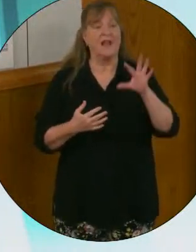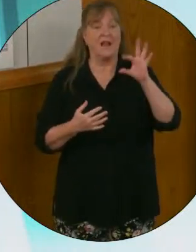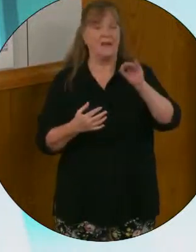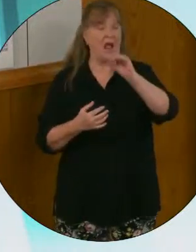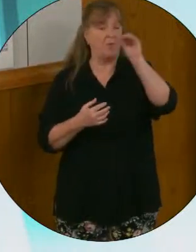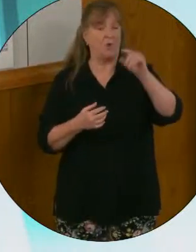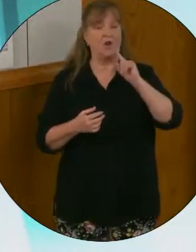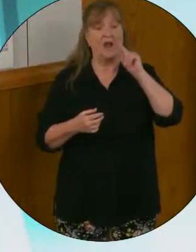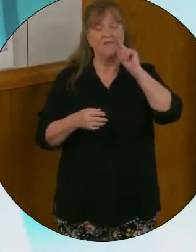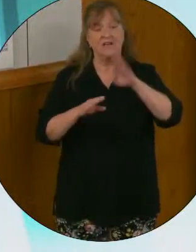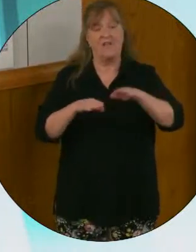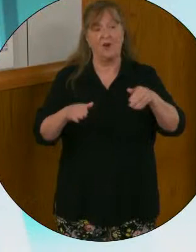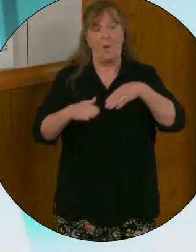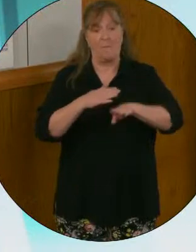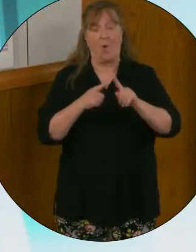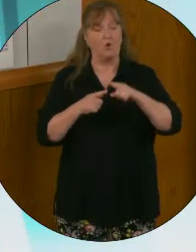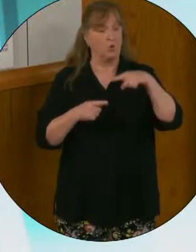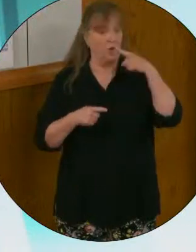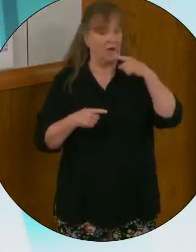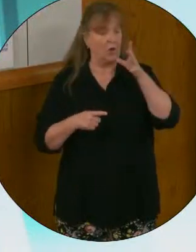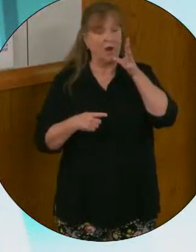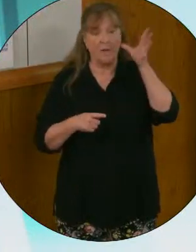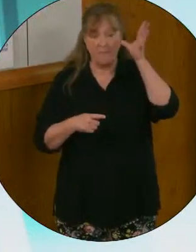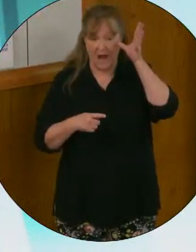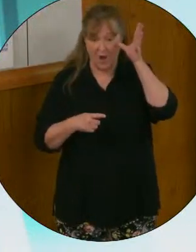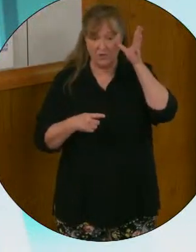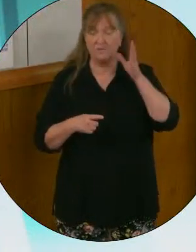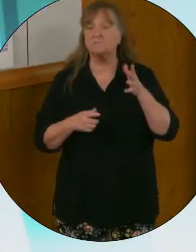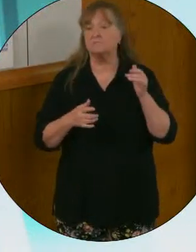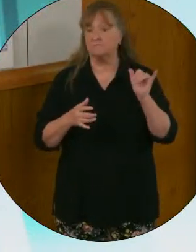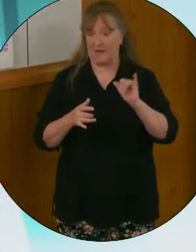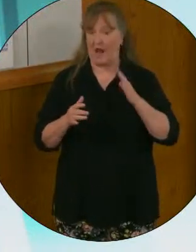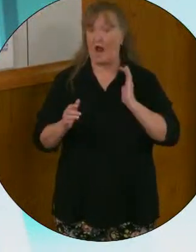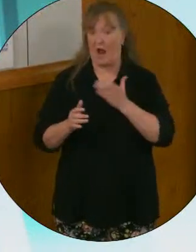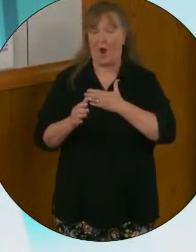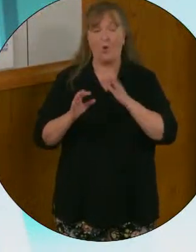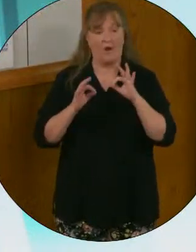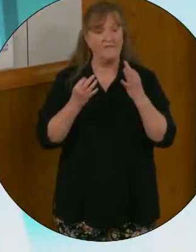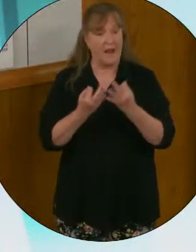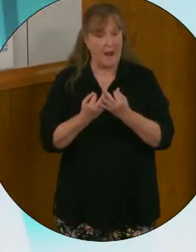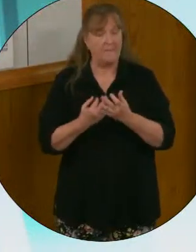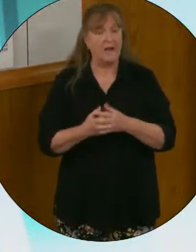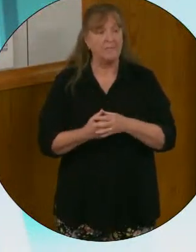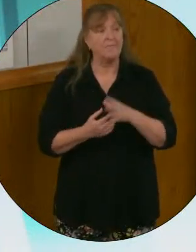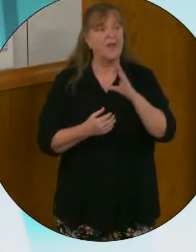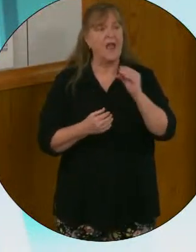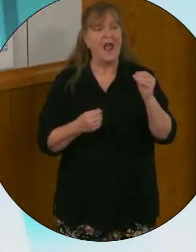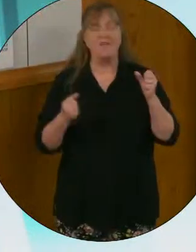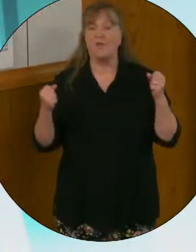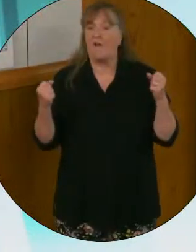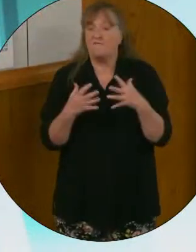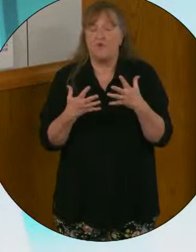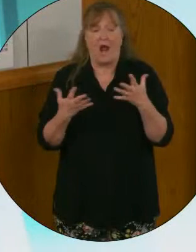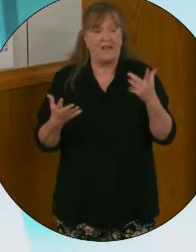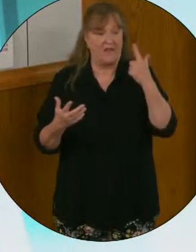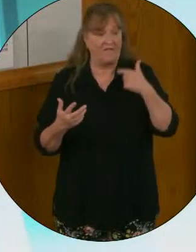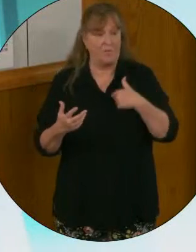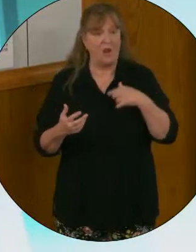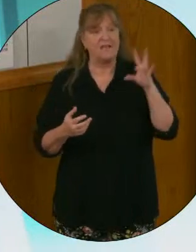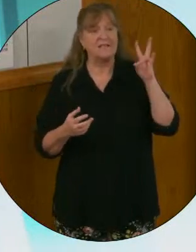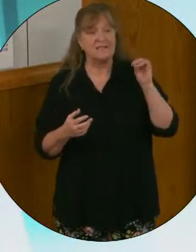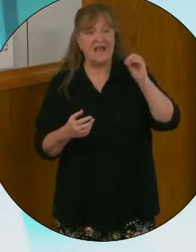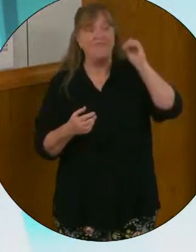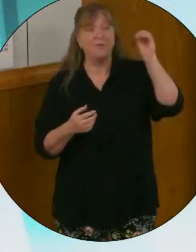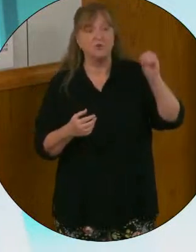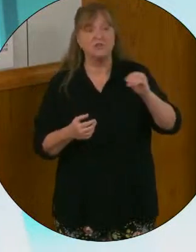90% of deaf children are born to hearing parents, as our family. And the frightening thing to me is